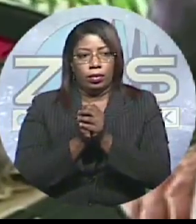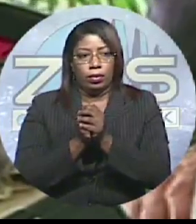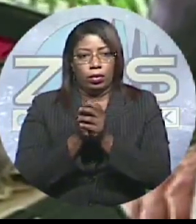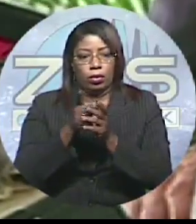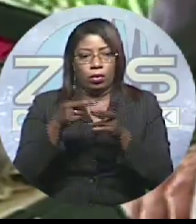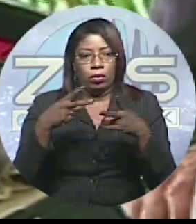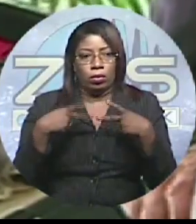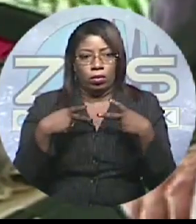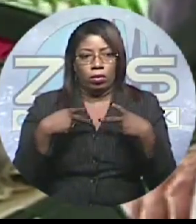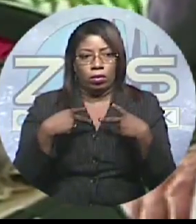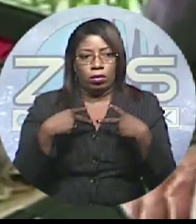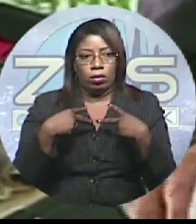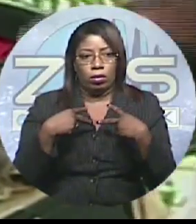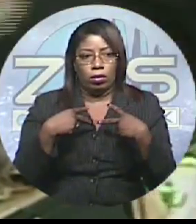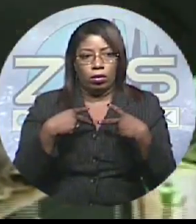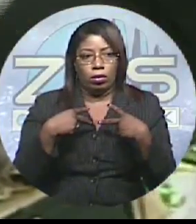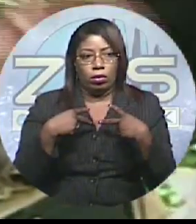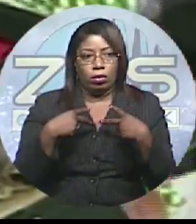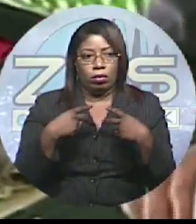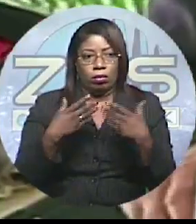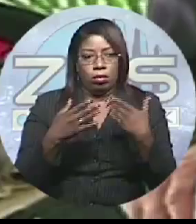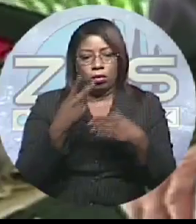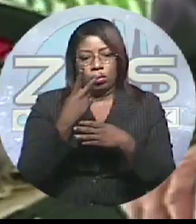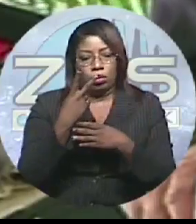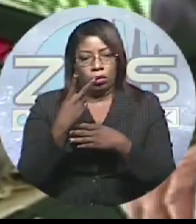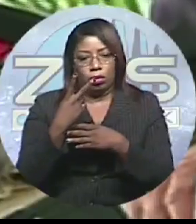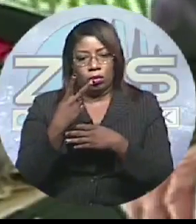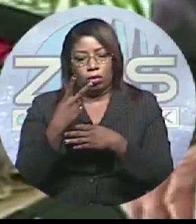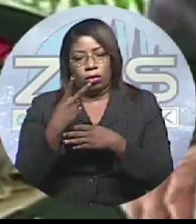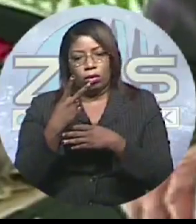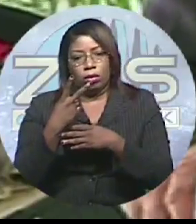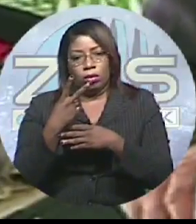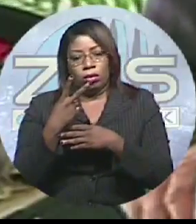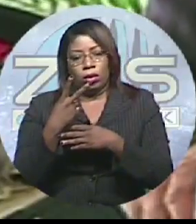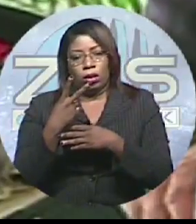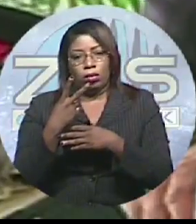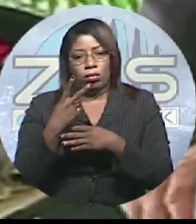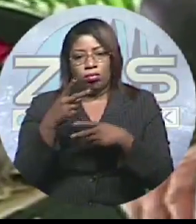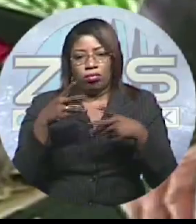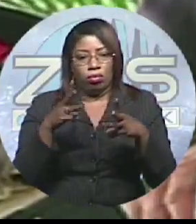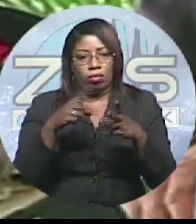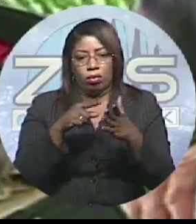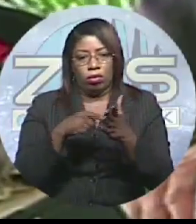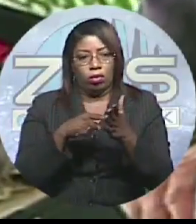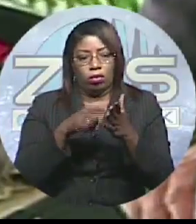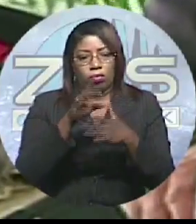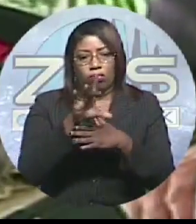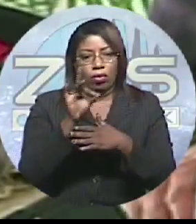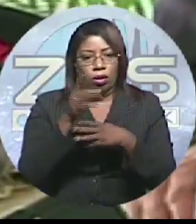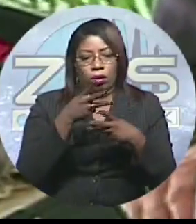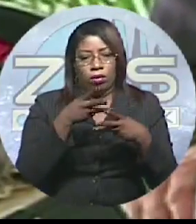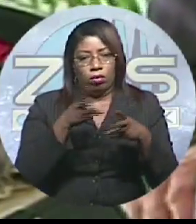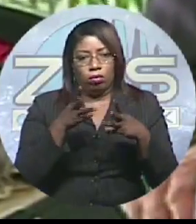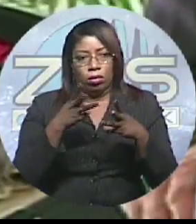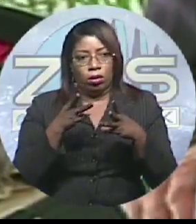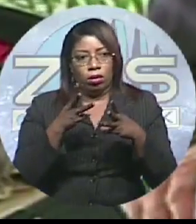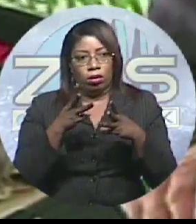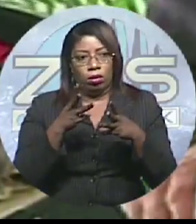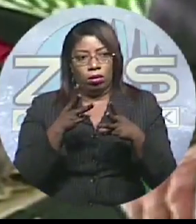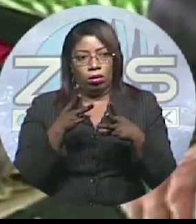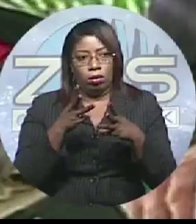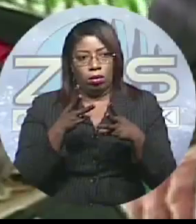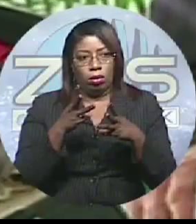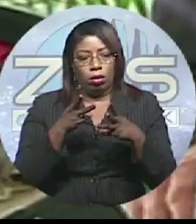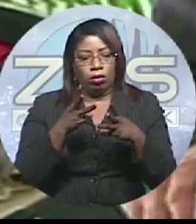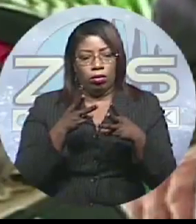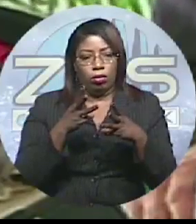to have 2 approaches to this. One, immediately to find a way of putting up a